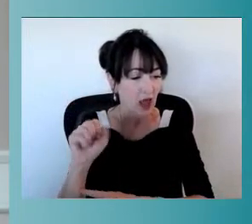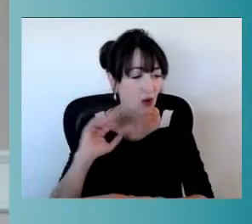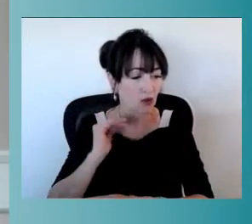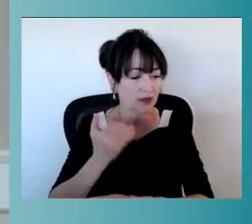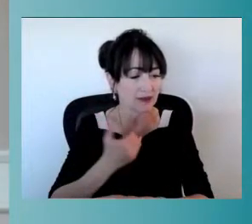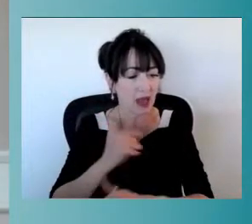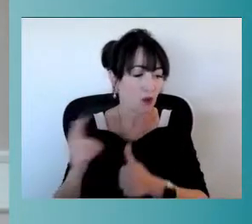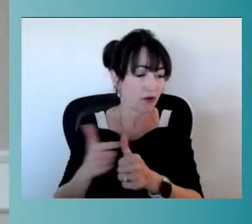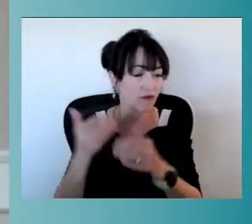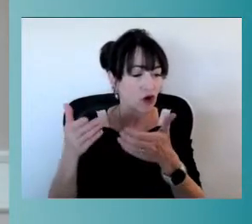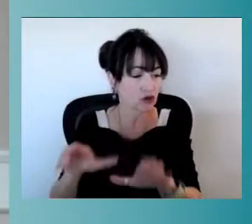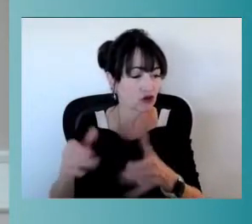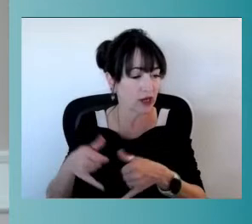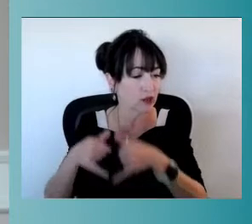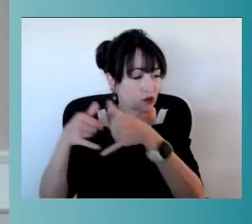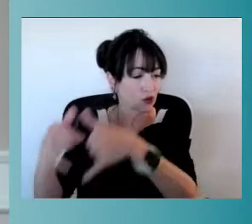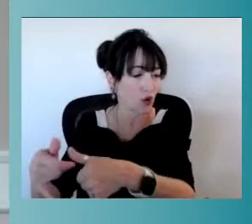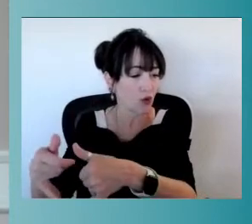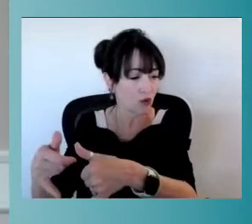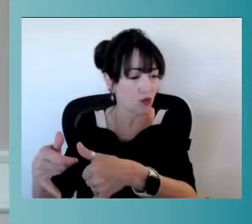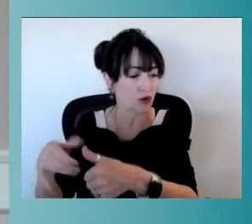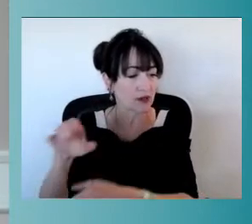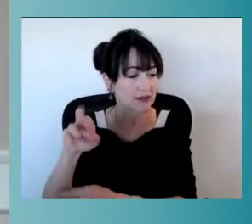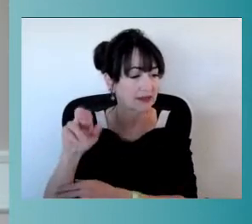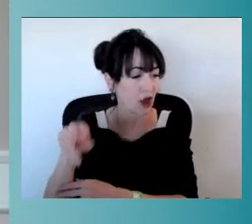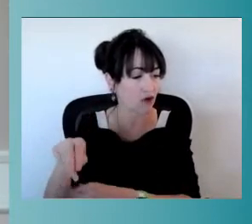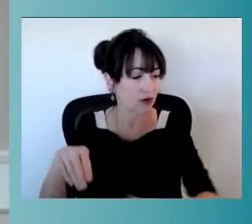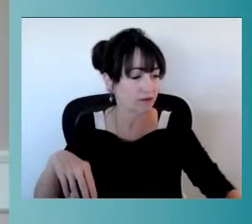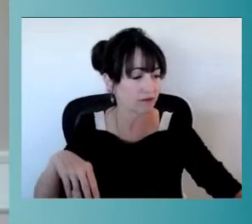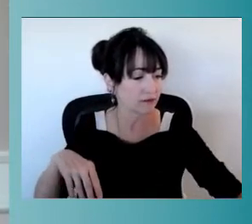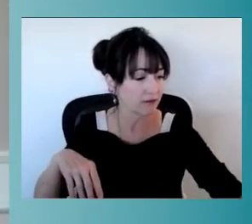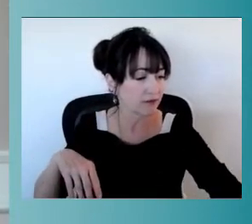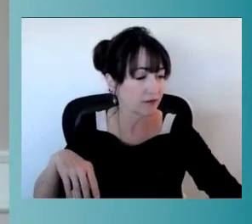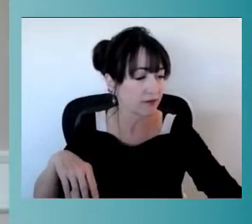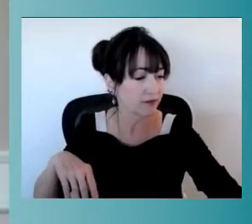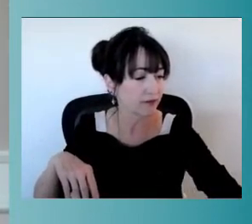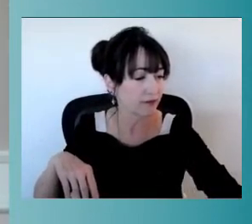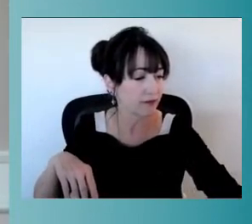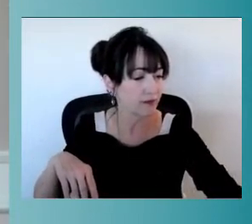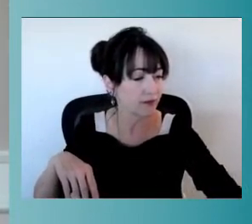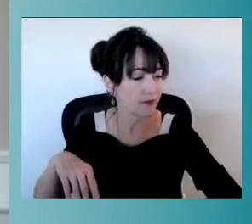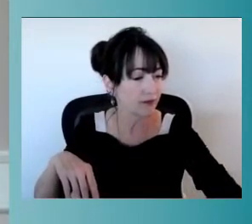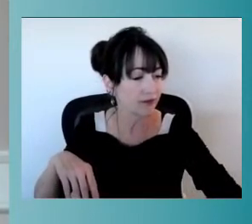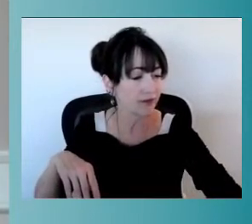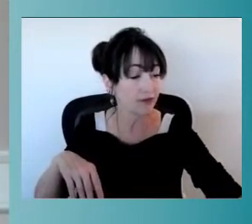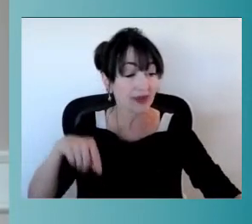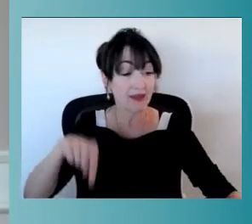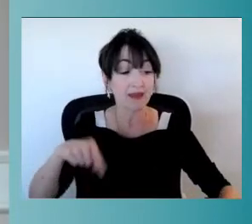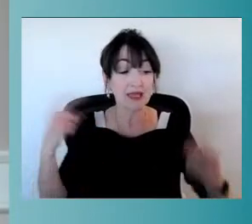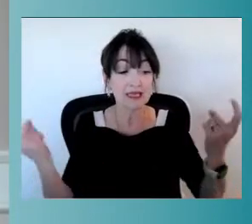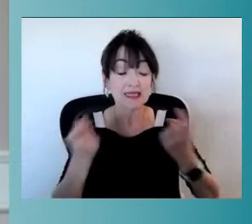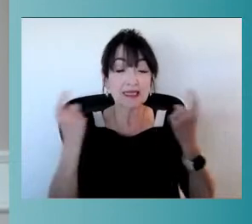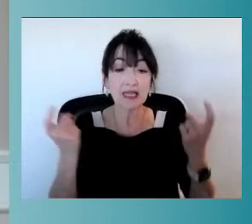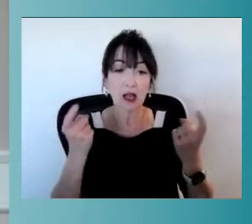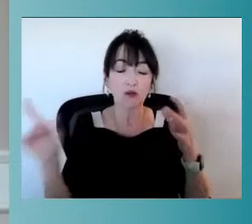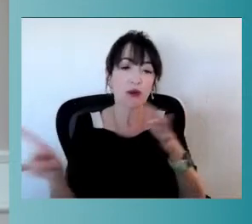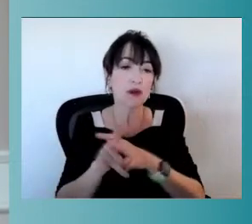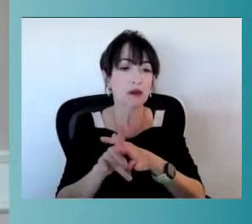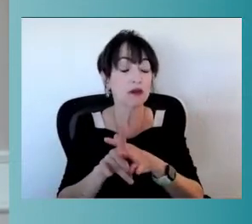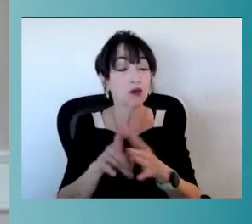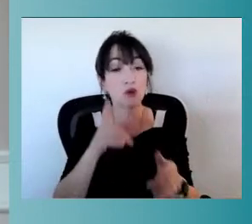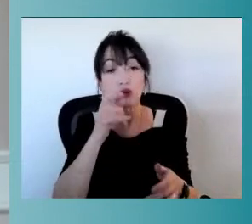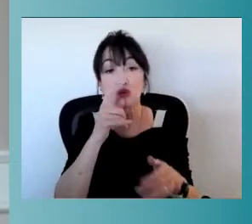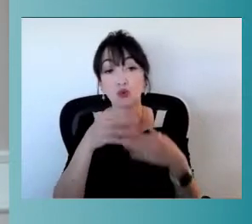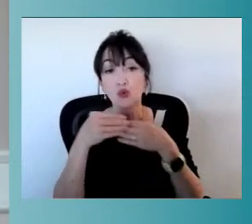First, this celebration came about because First Lady Carney